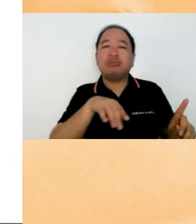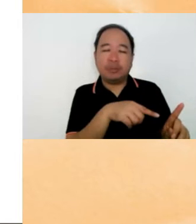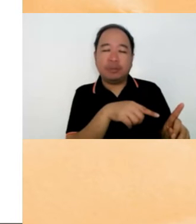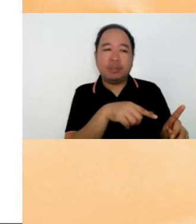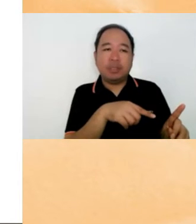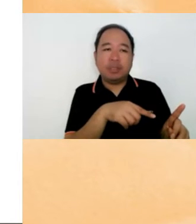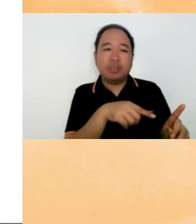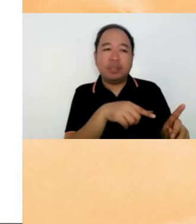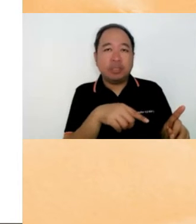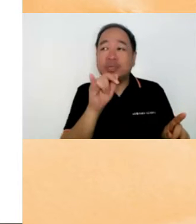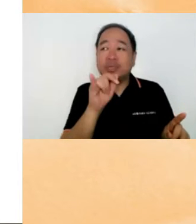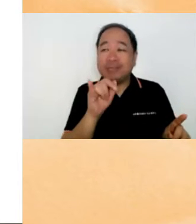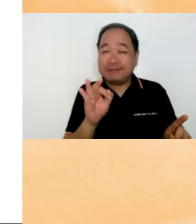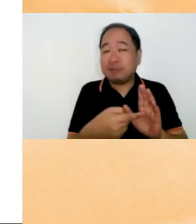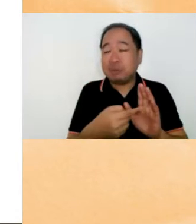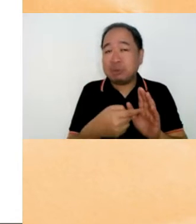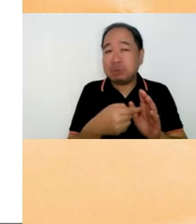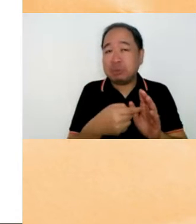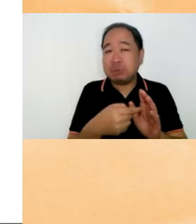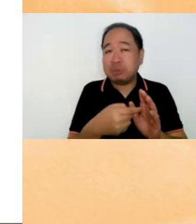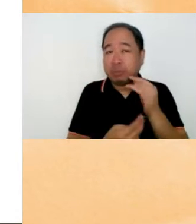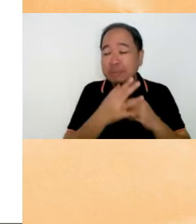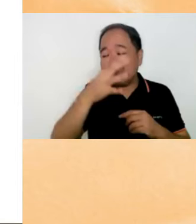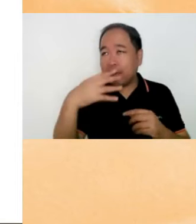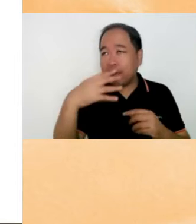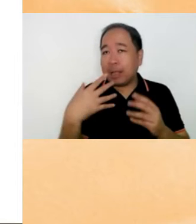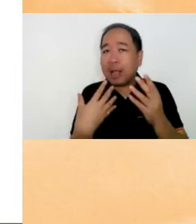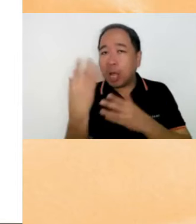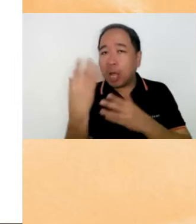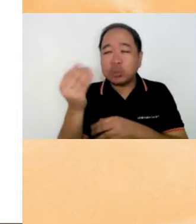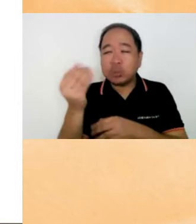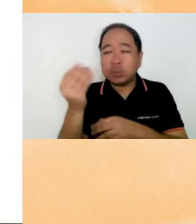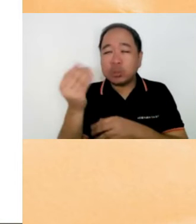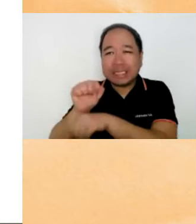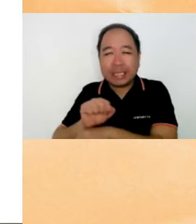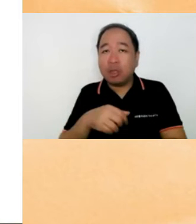are working or when there are just too many children to care for. No?